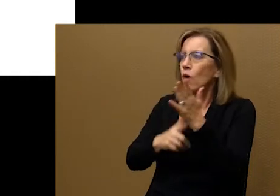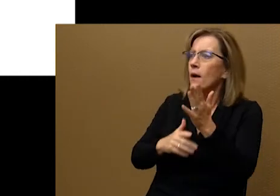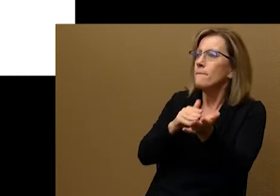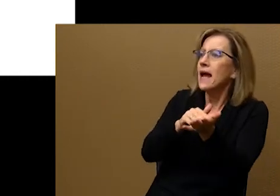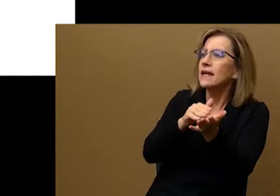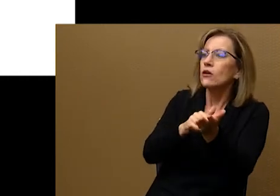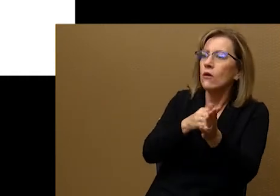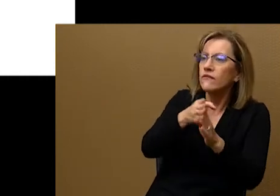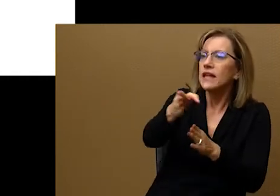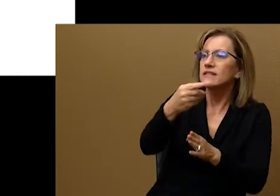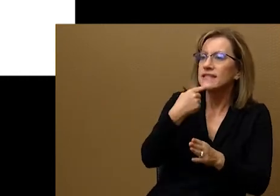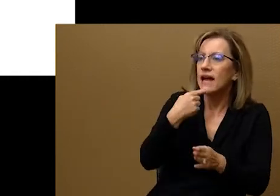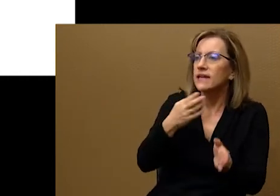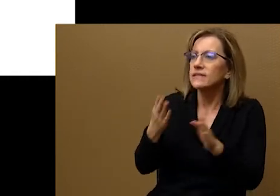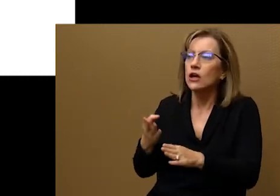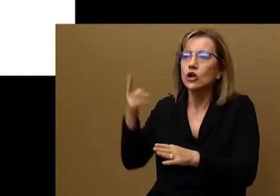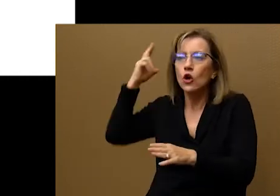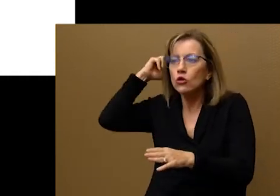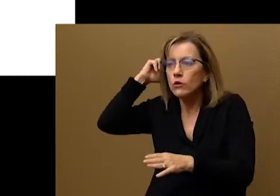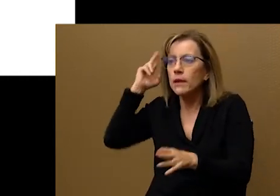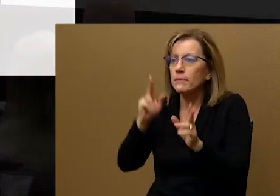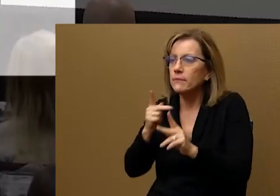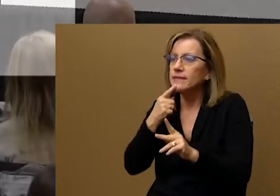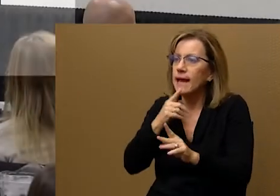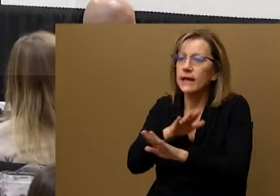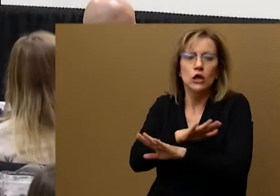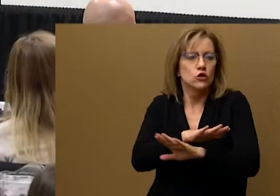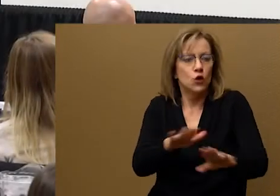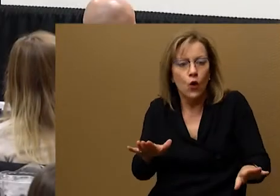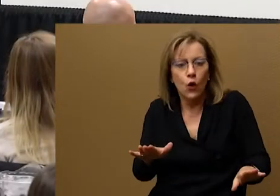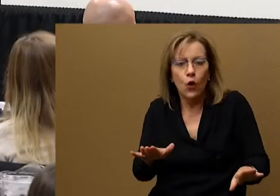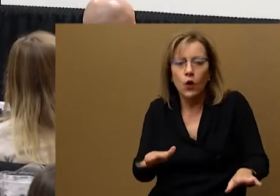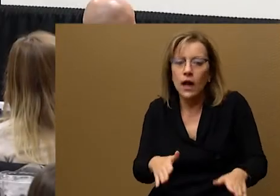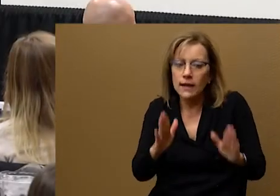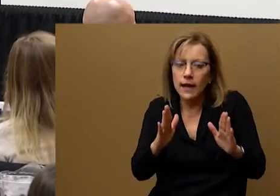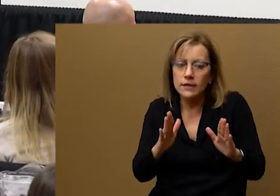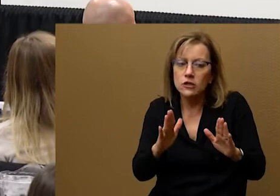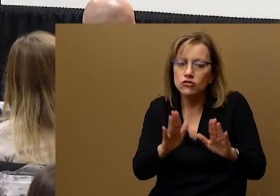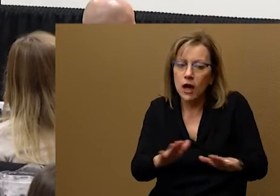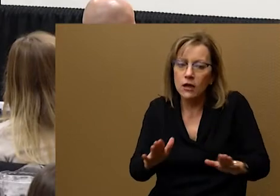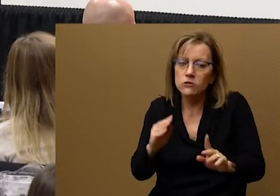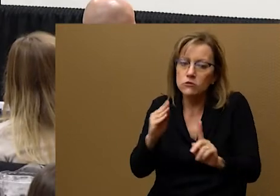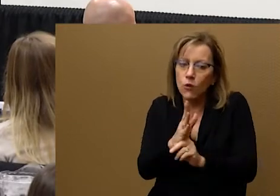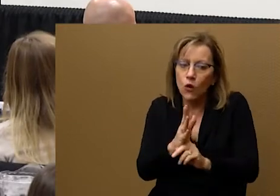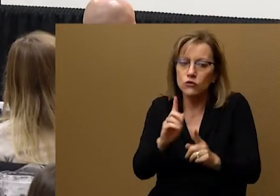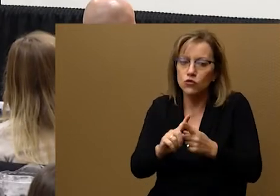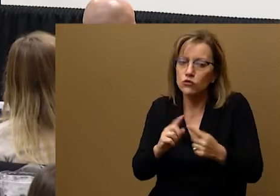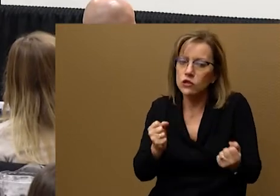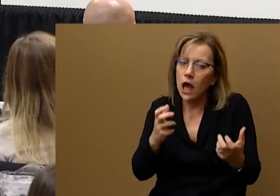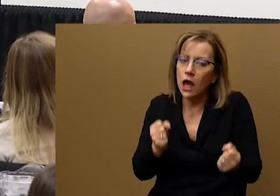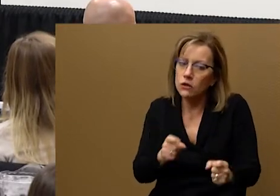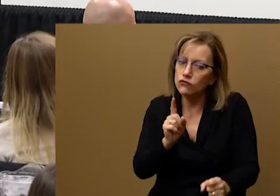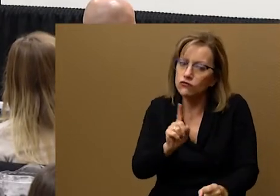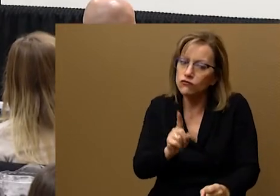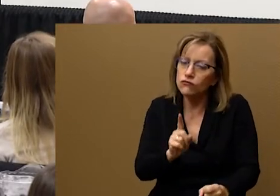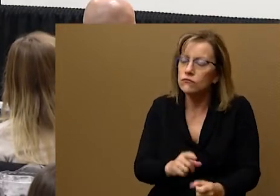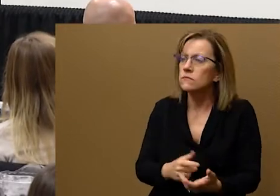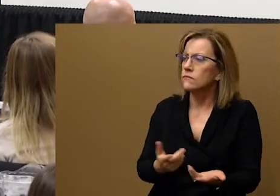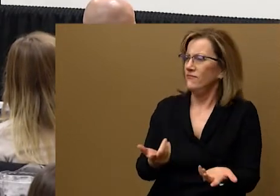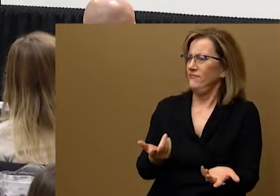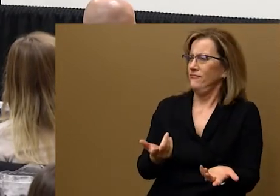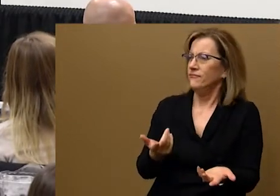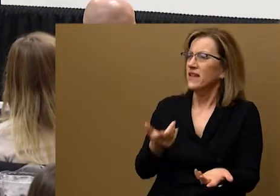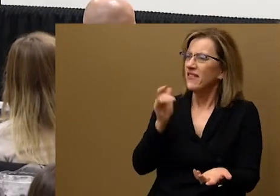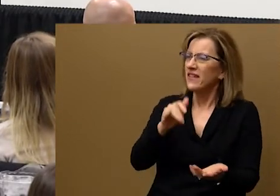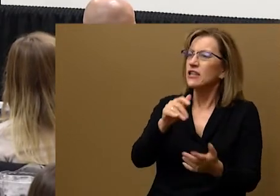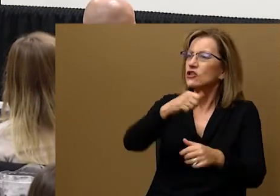What medical people say, cochlear implant people say, do they say, don't let your child have exposure to sign language? When people